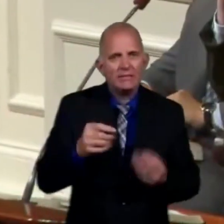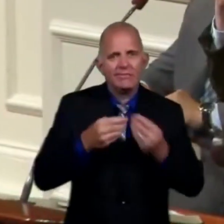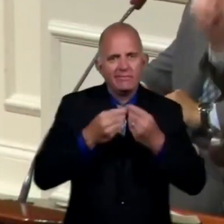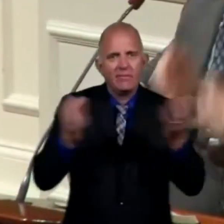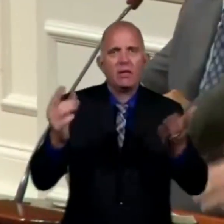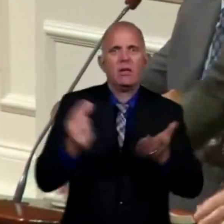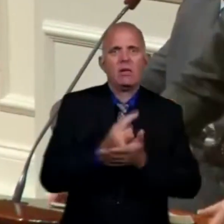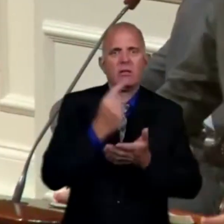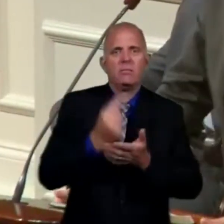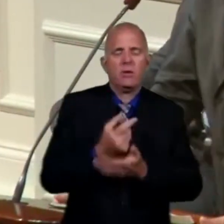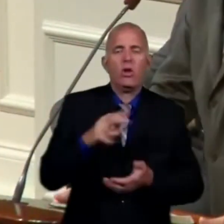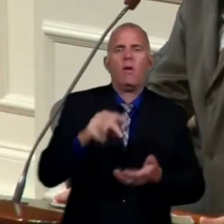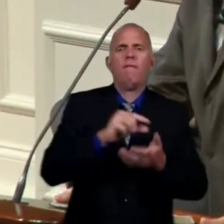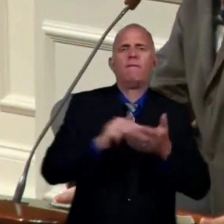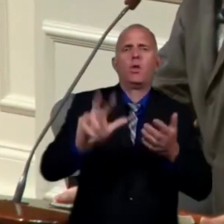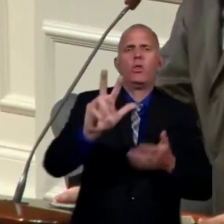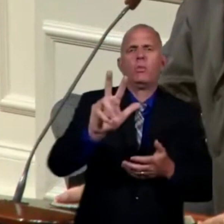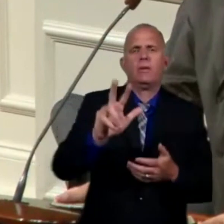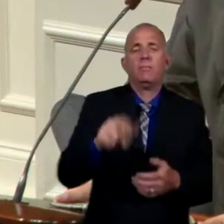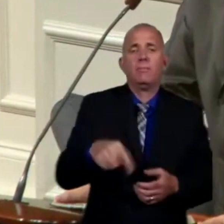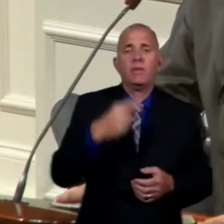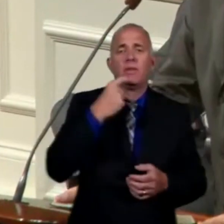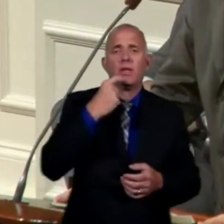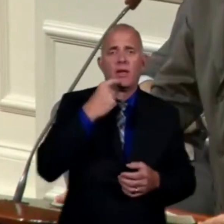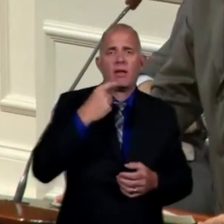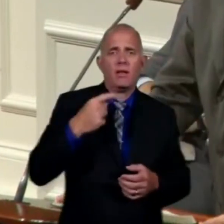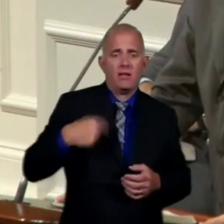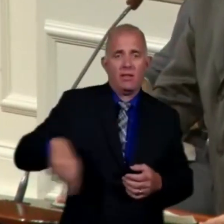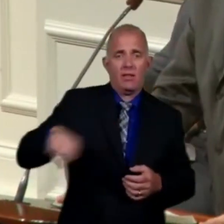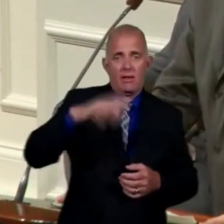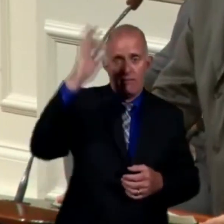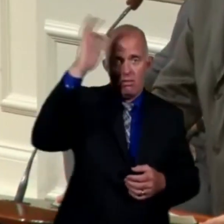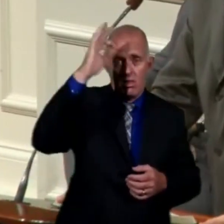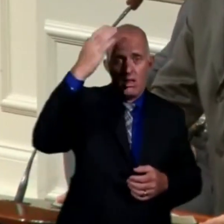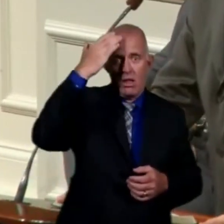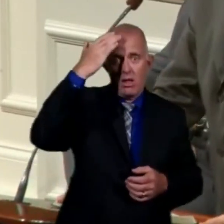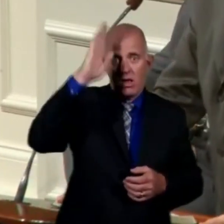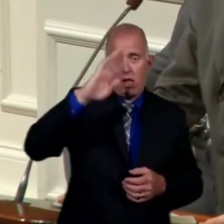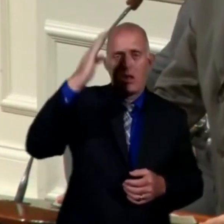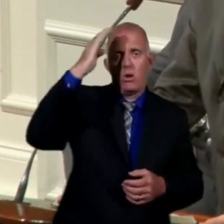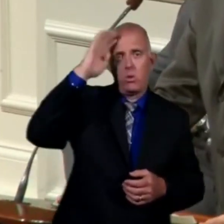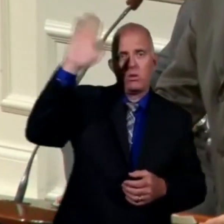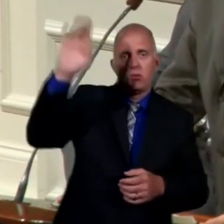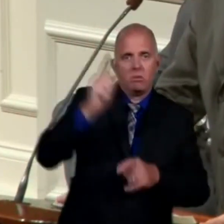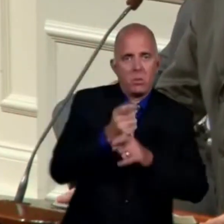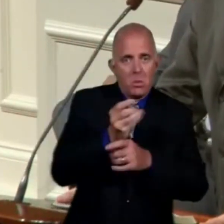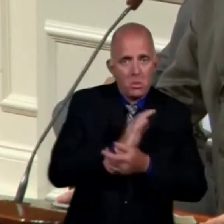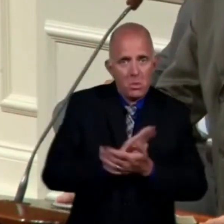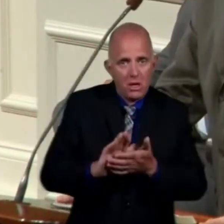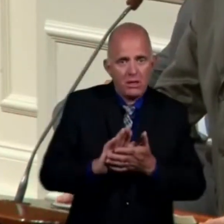verse number 3. The Bible says this, for they being ignorant of God's righteousness.